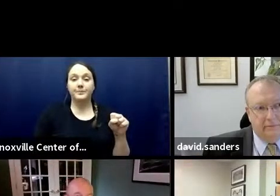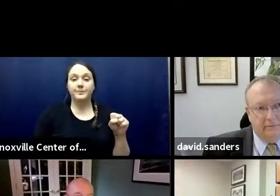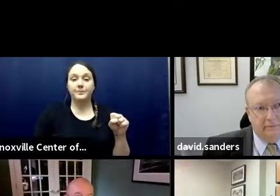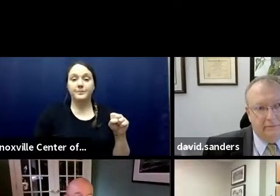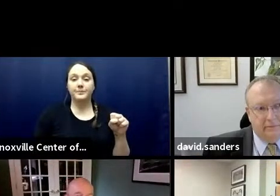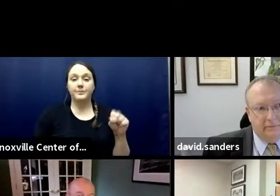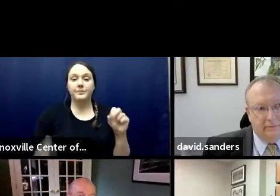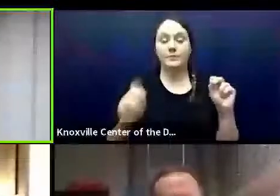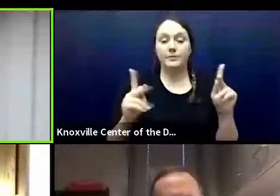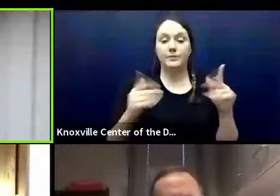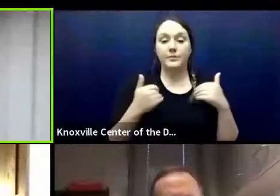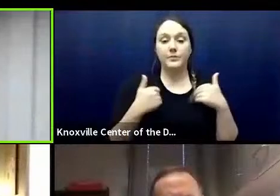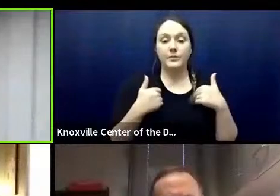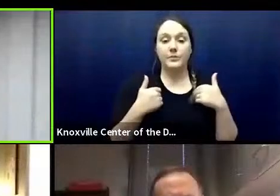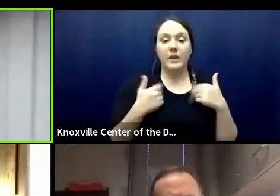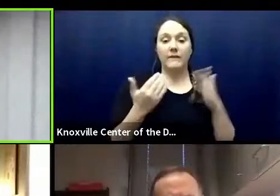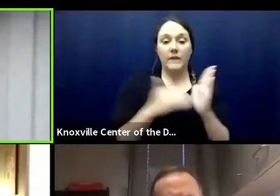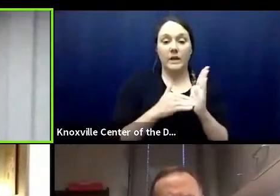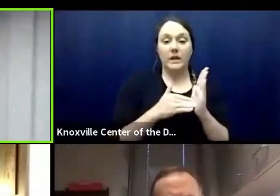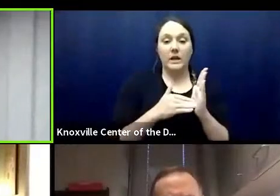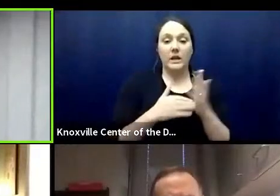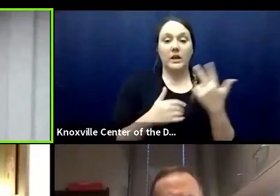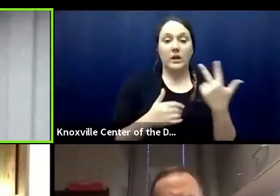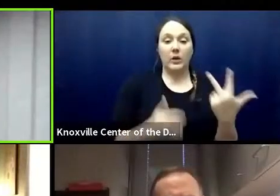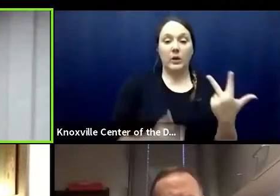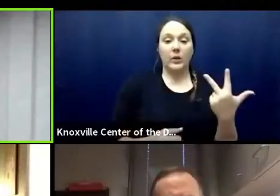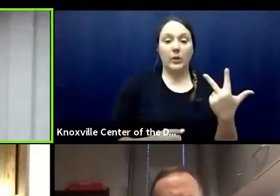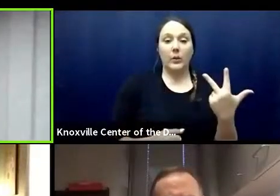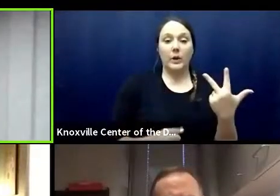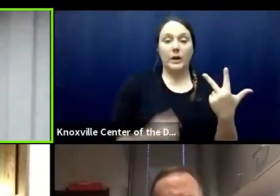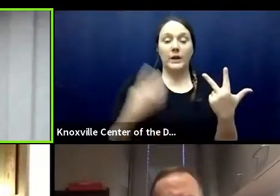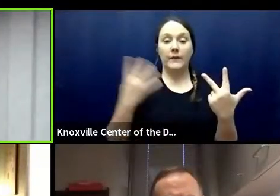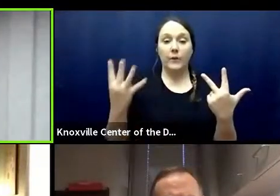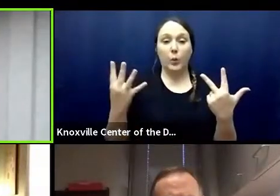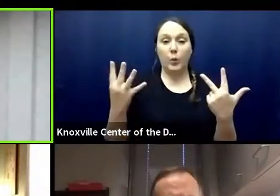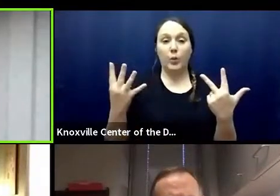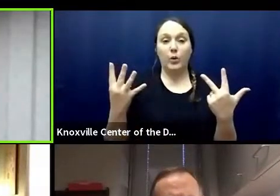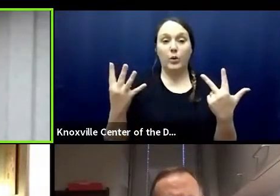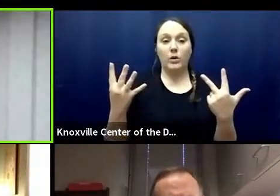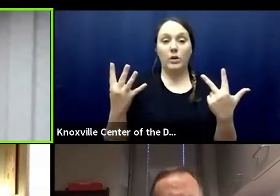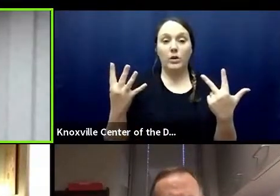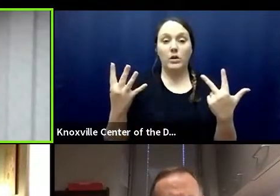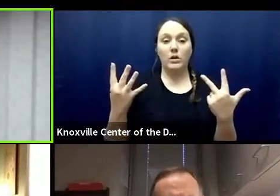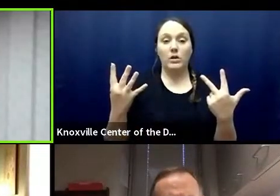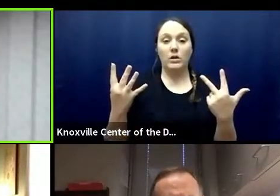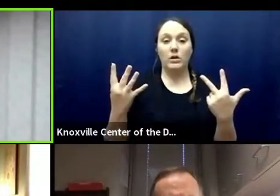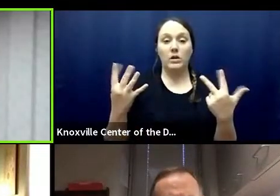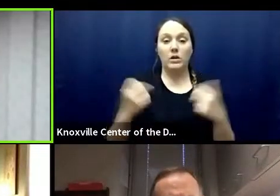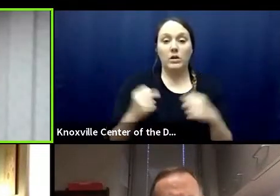Okay, we have, once again, 3 to 4.